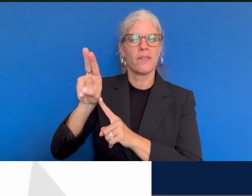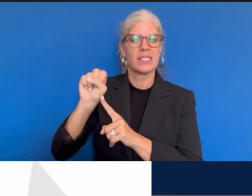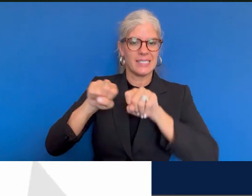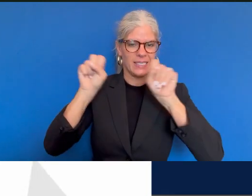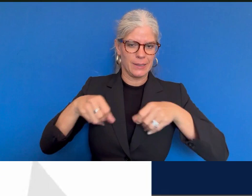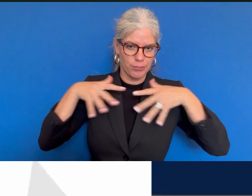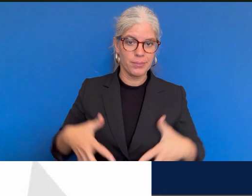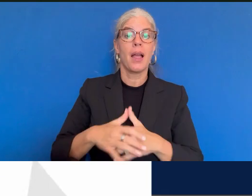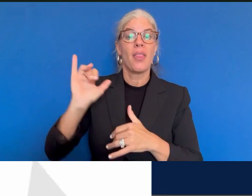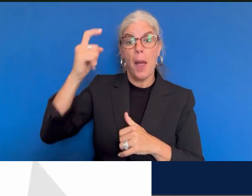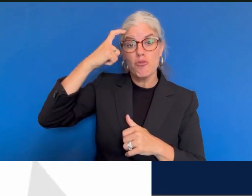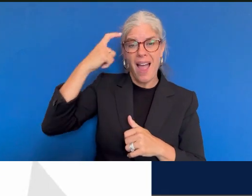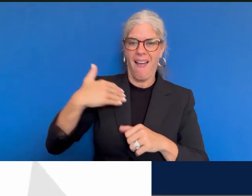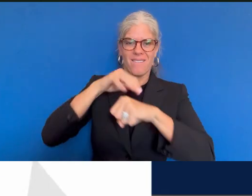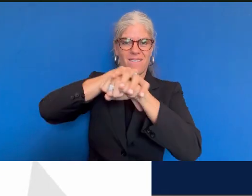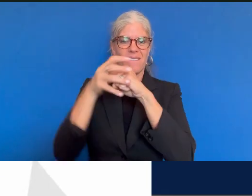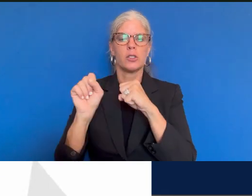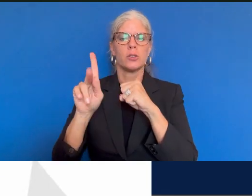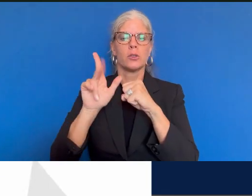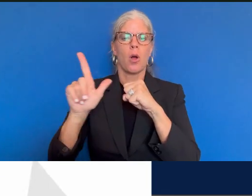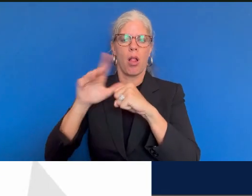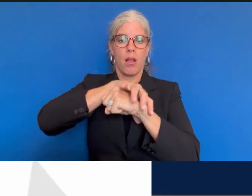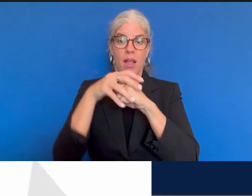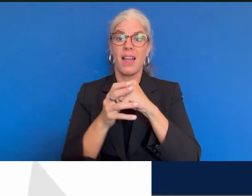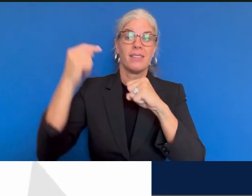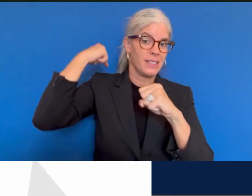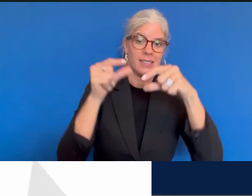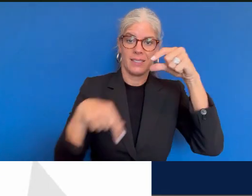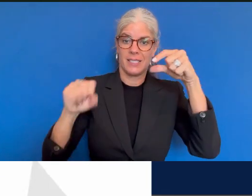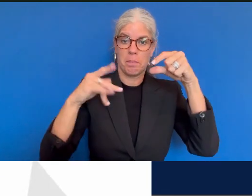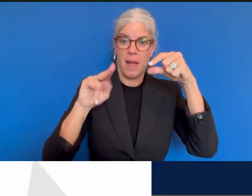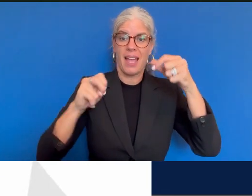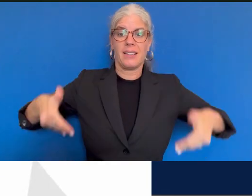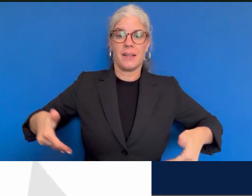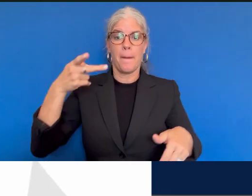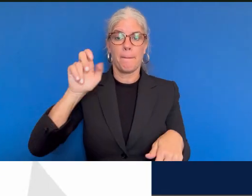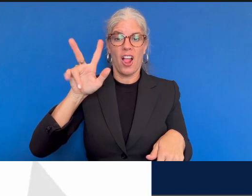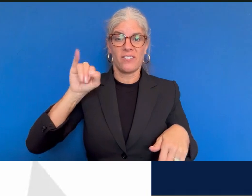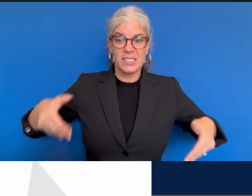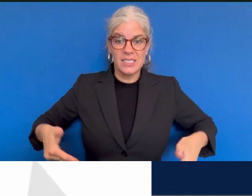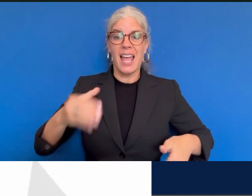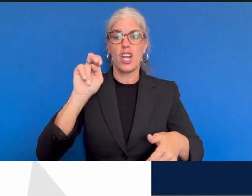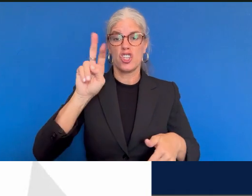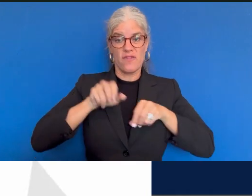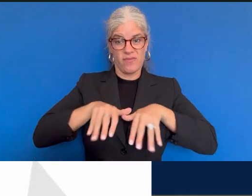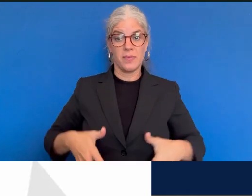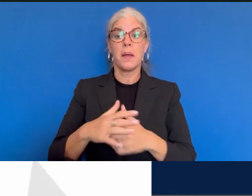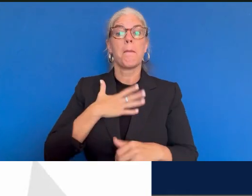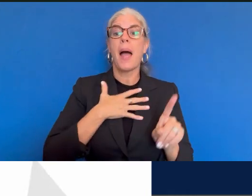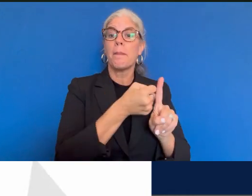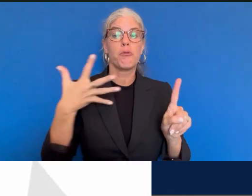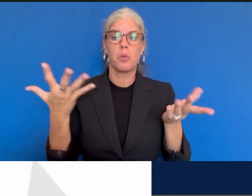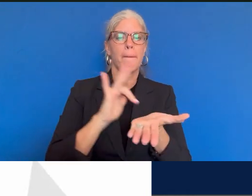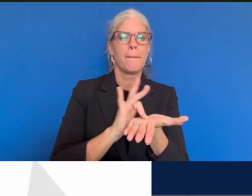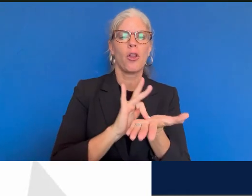nervous system, the brain, the skull base, the spine, the pelvis, and the nerves. My background is in medical oncology